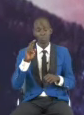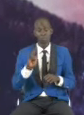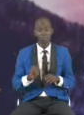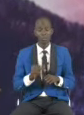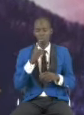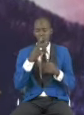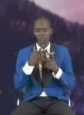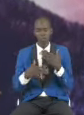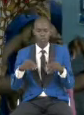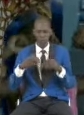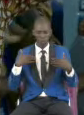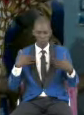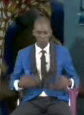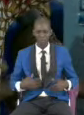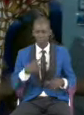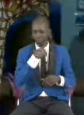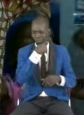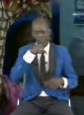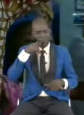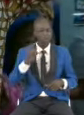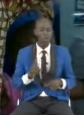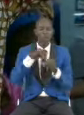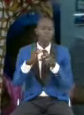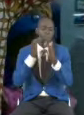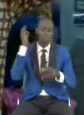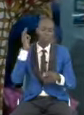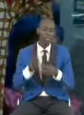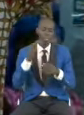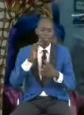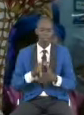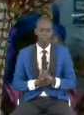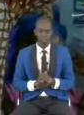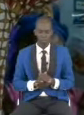in Jesus' name.